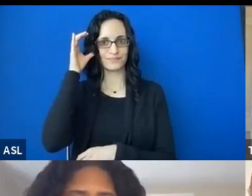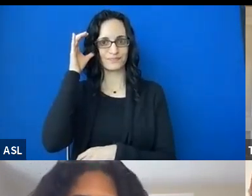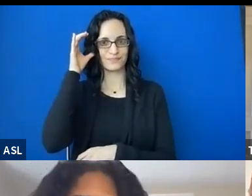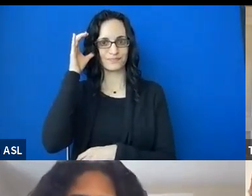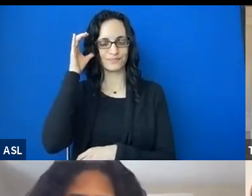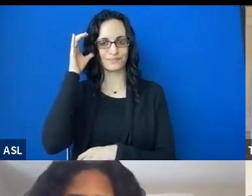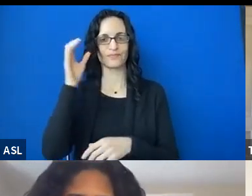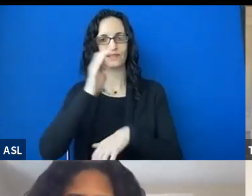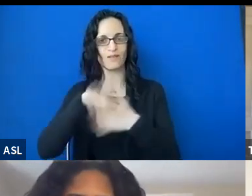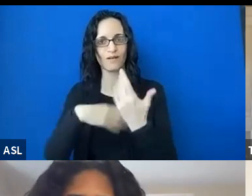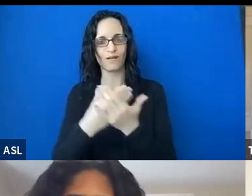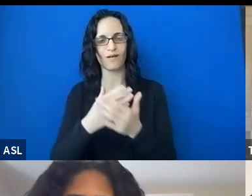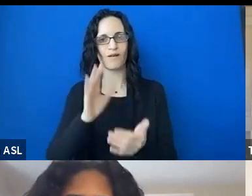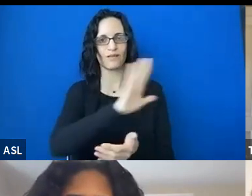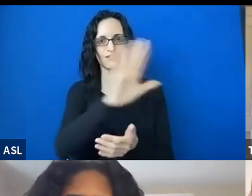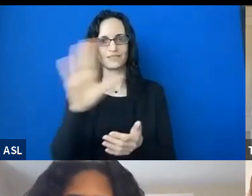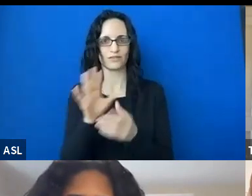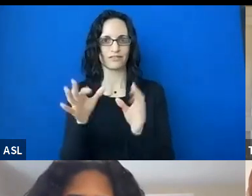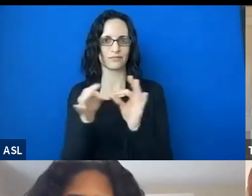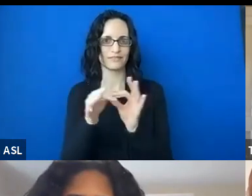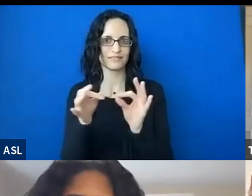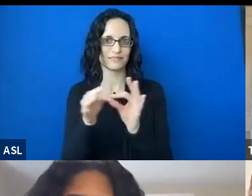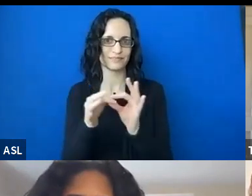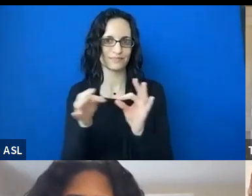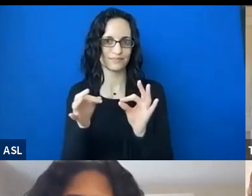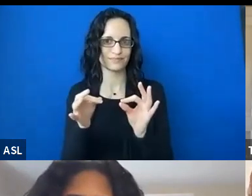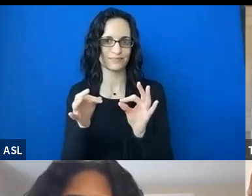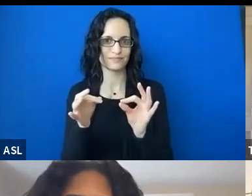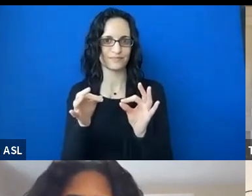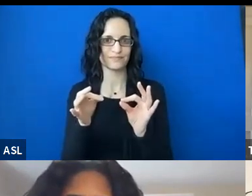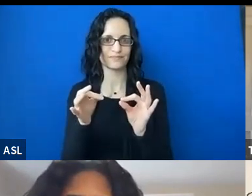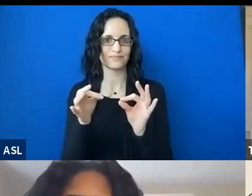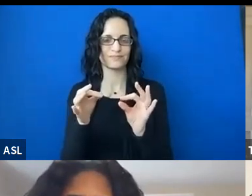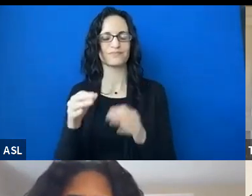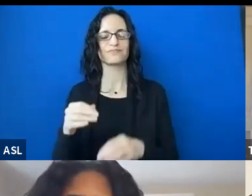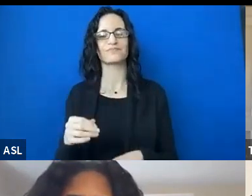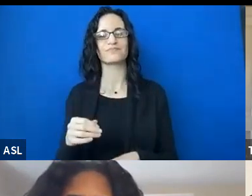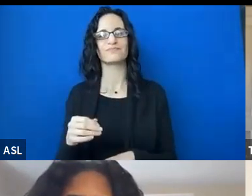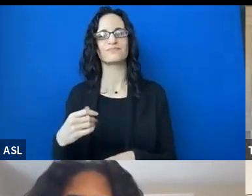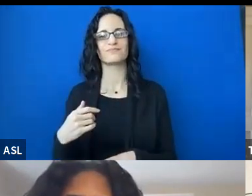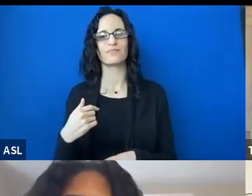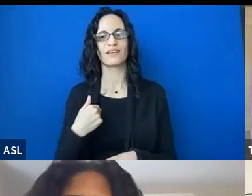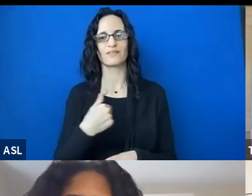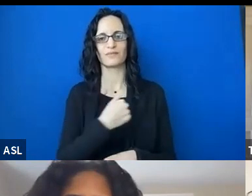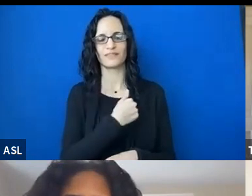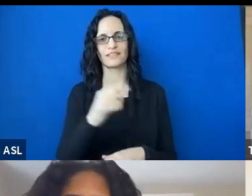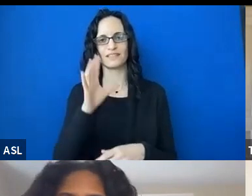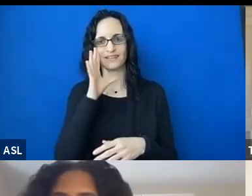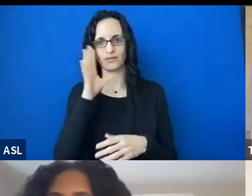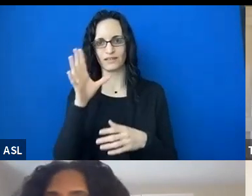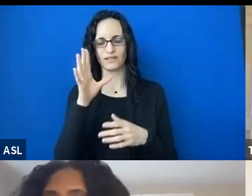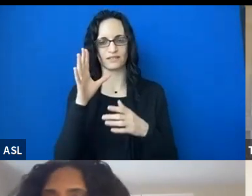to all of the comments that are made. And we will hold on to all of this